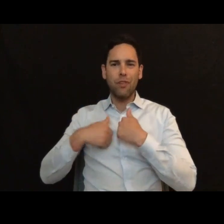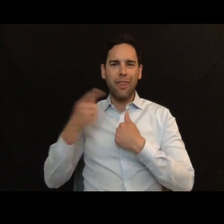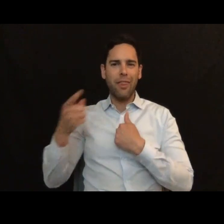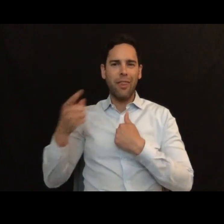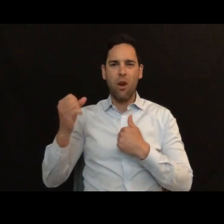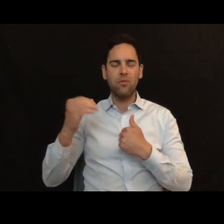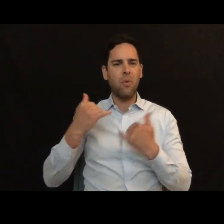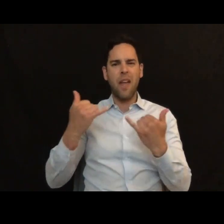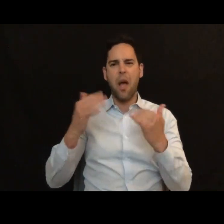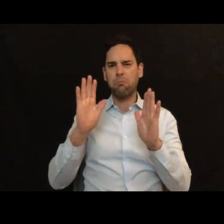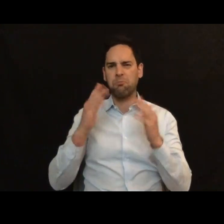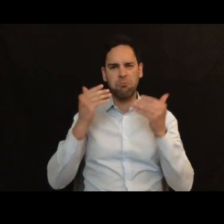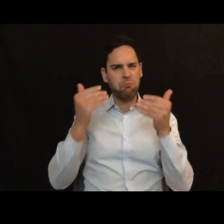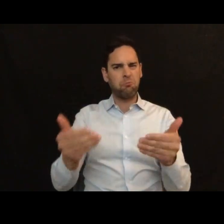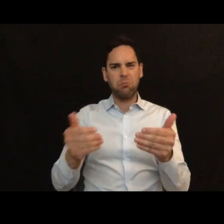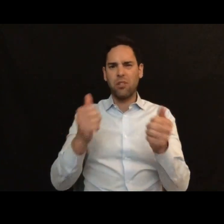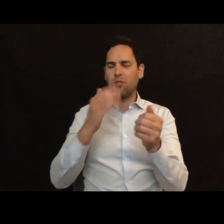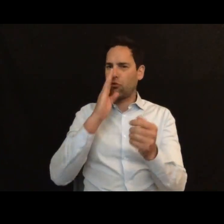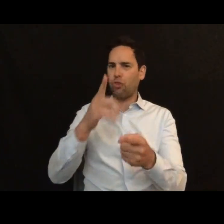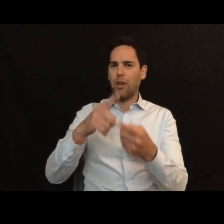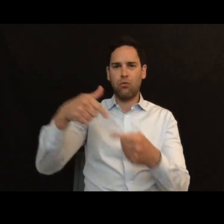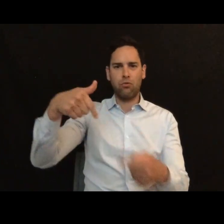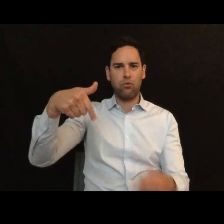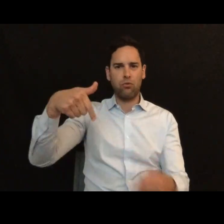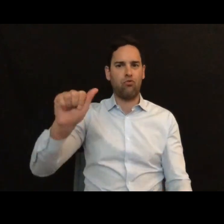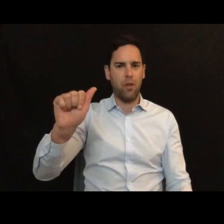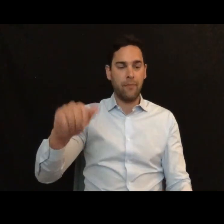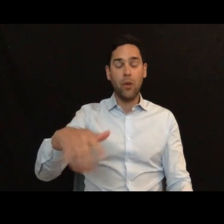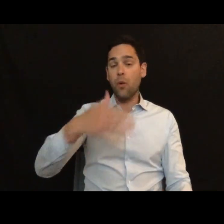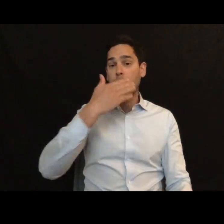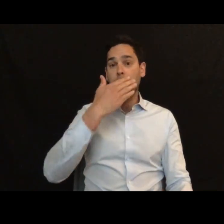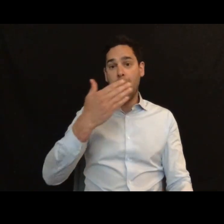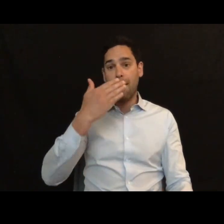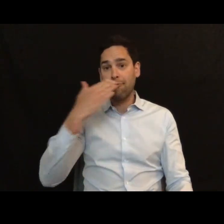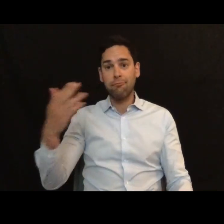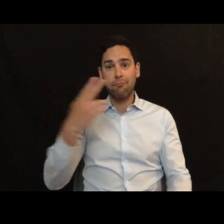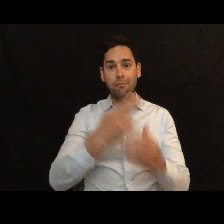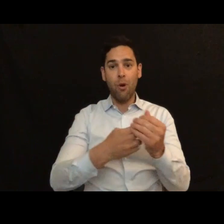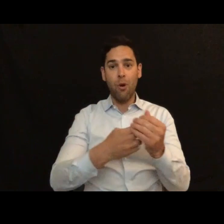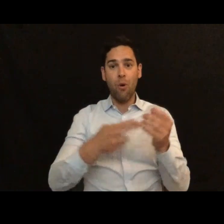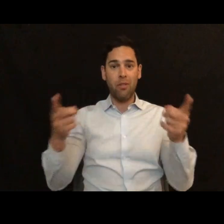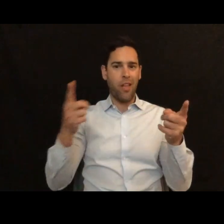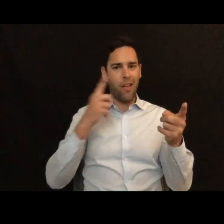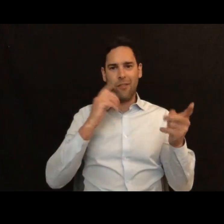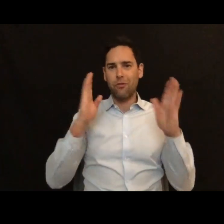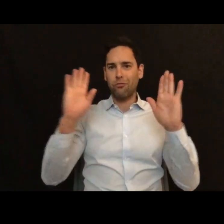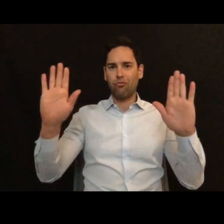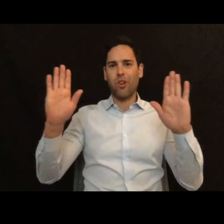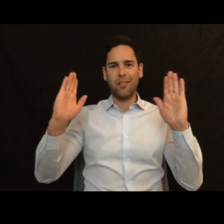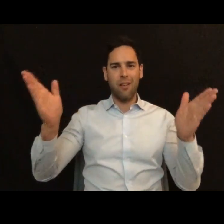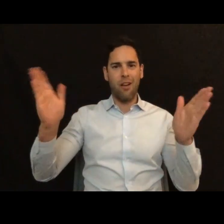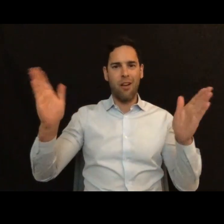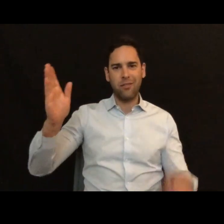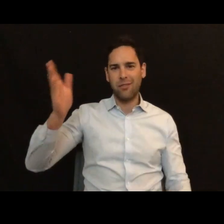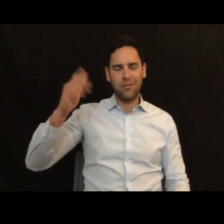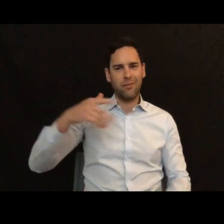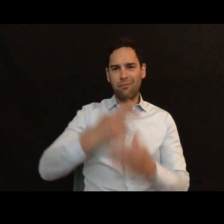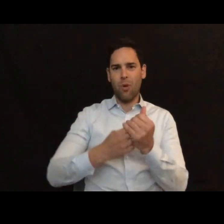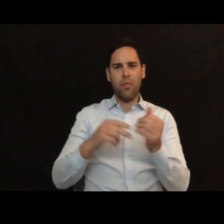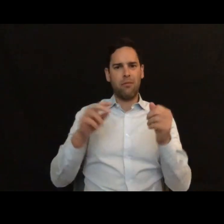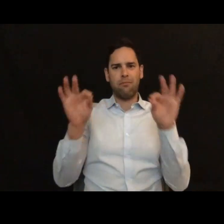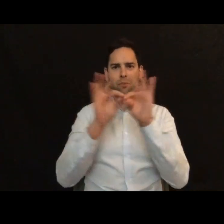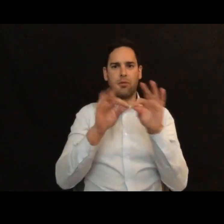question and answers. So thank you, Jeremy and Kirby, for your great talks and really important topics too. So